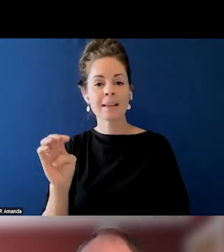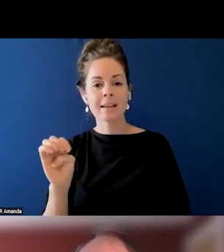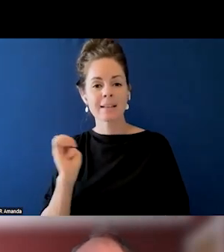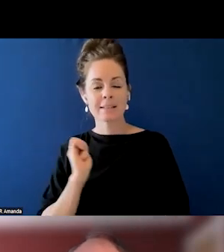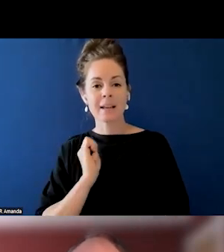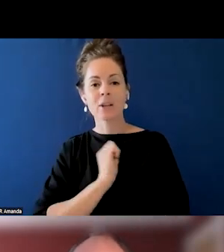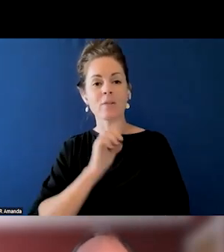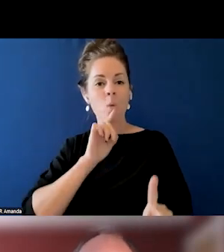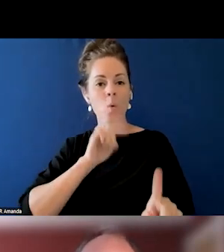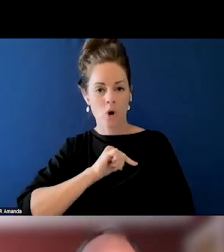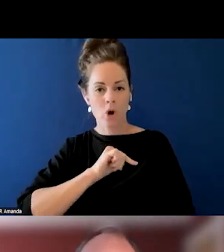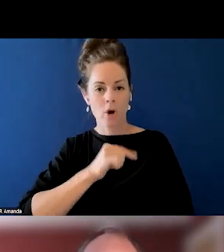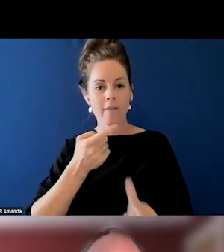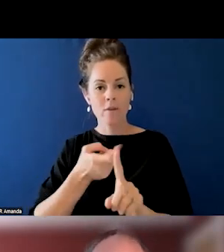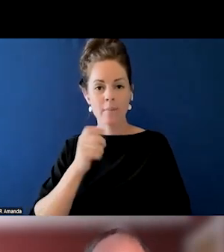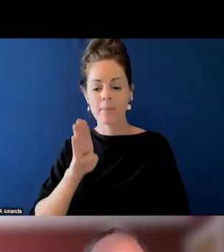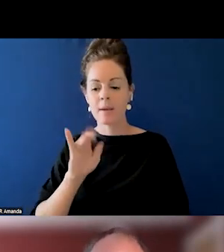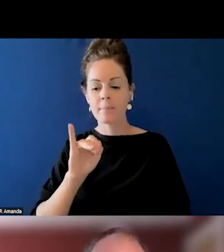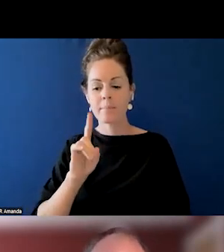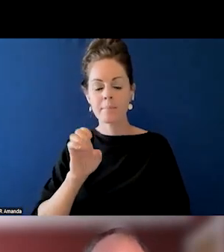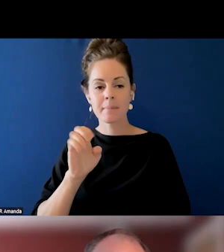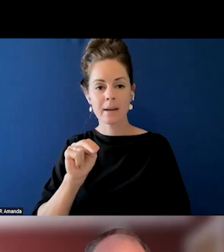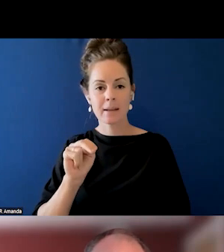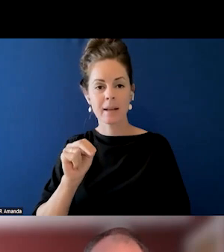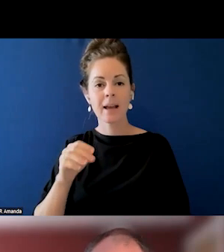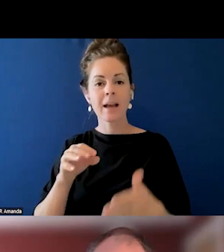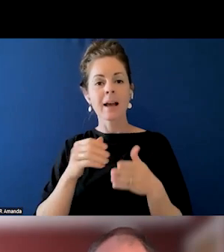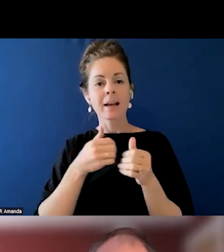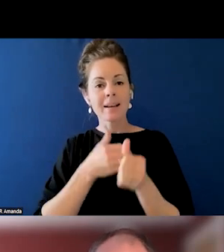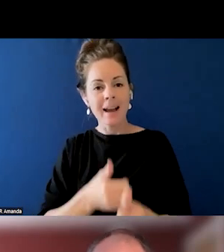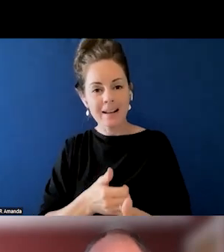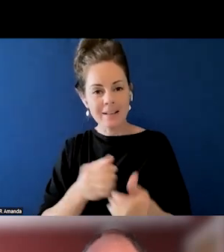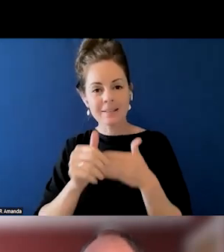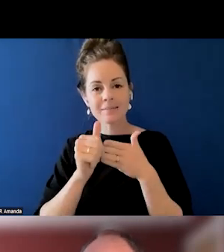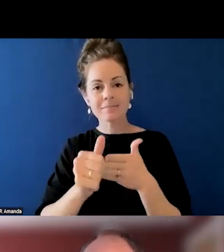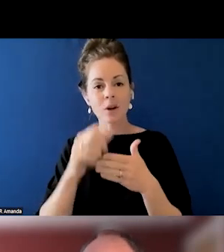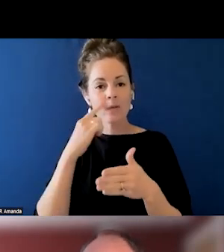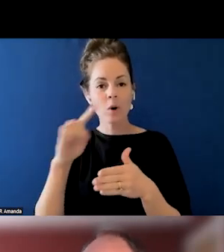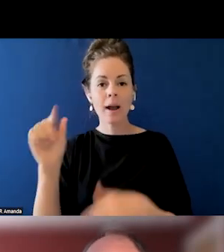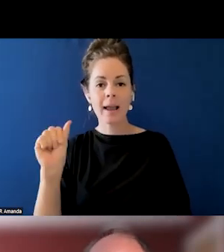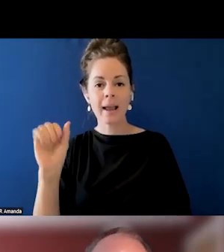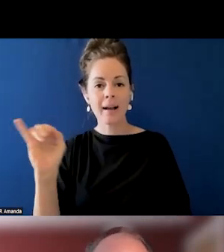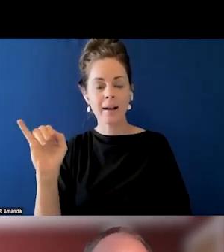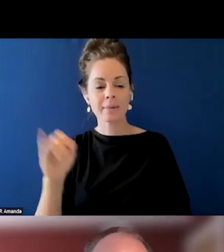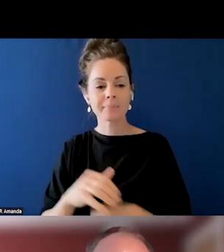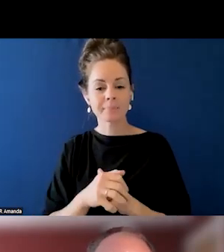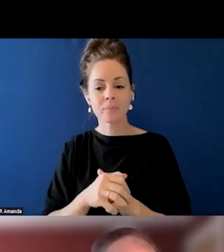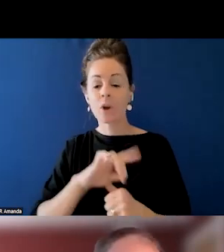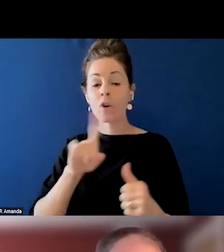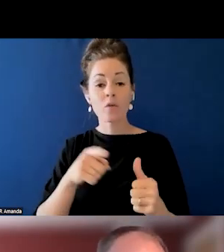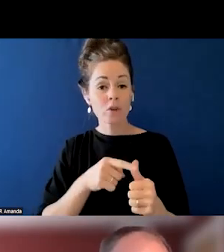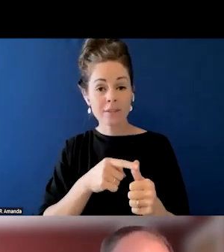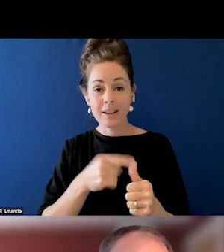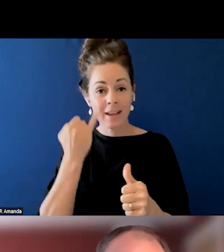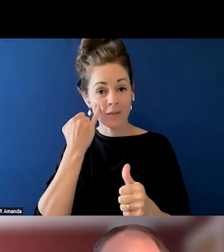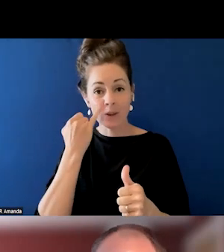Biden administration giving guidance on artificial intelligence. So first, if you were not aware that